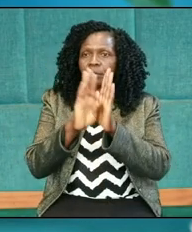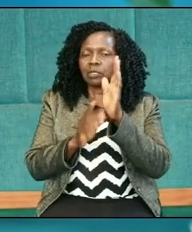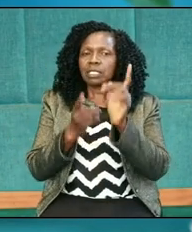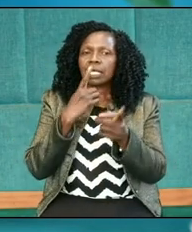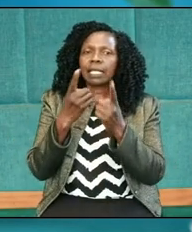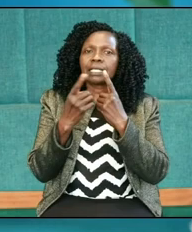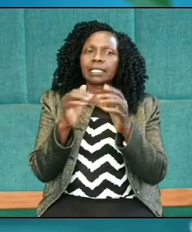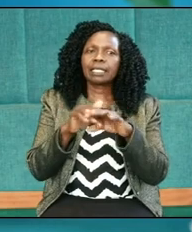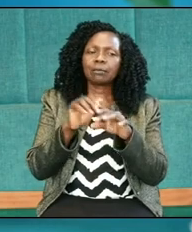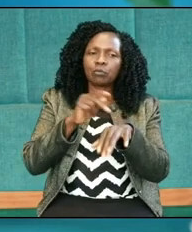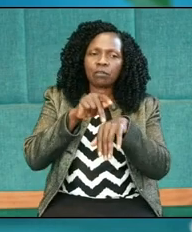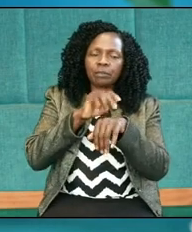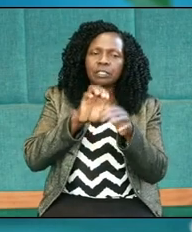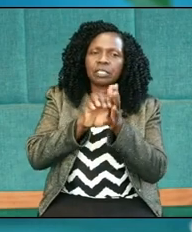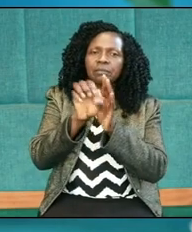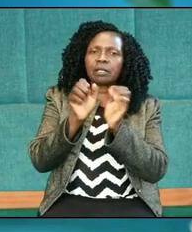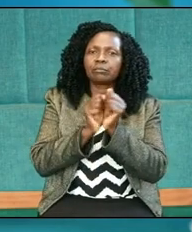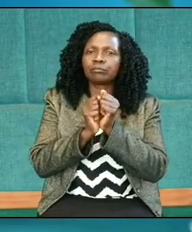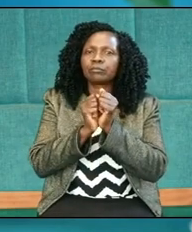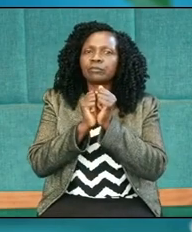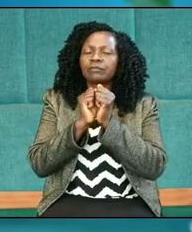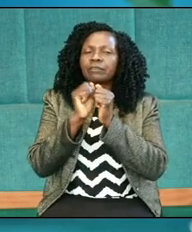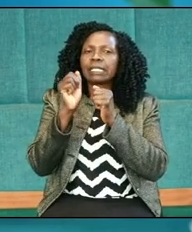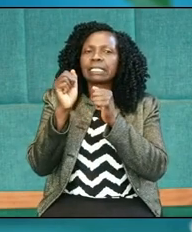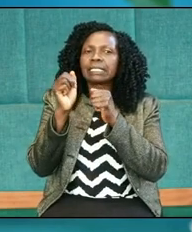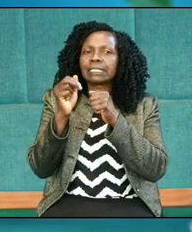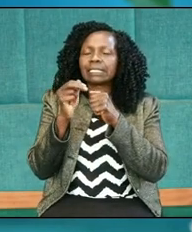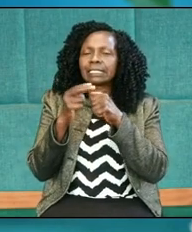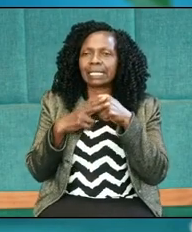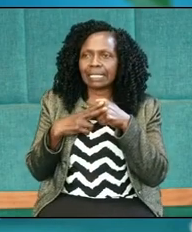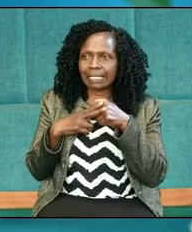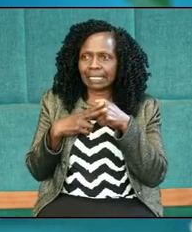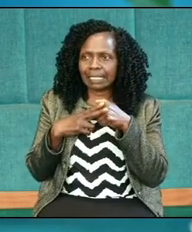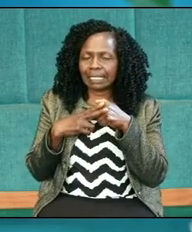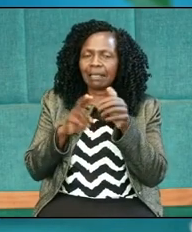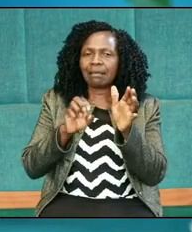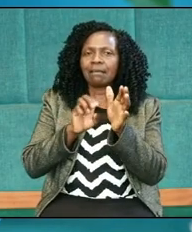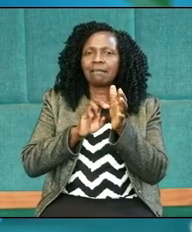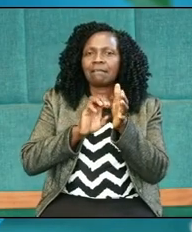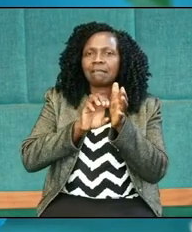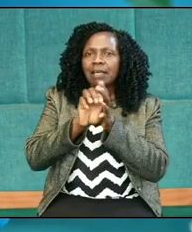in Proverbs chapter 17, verse